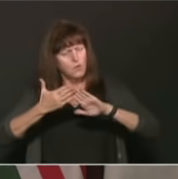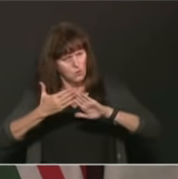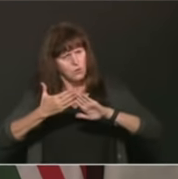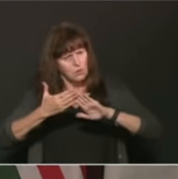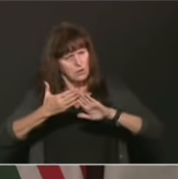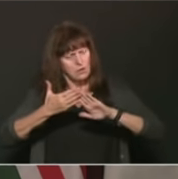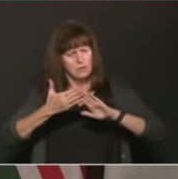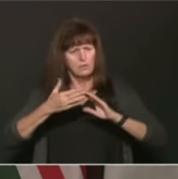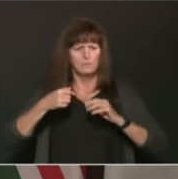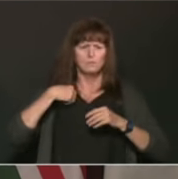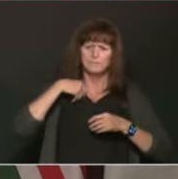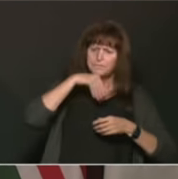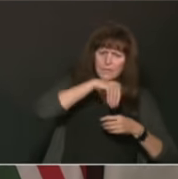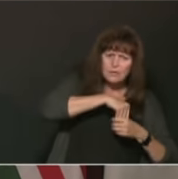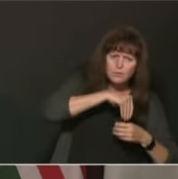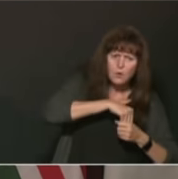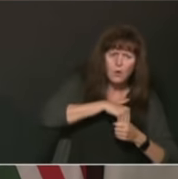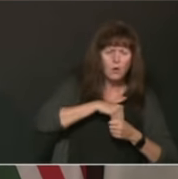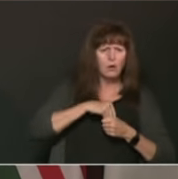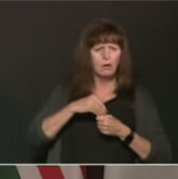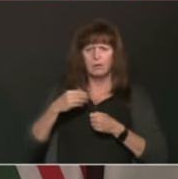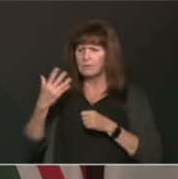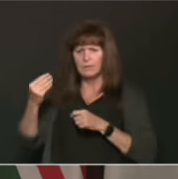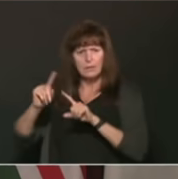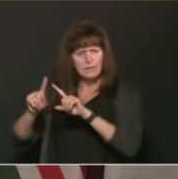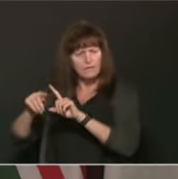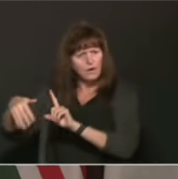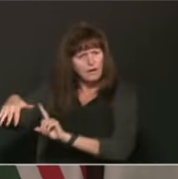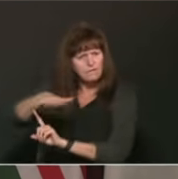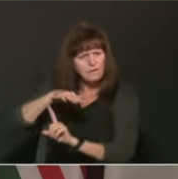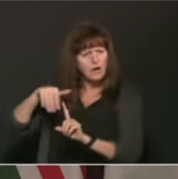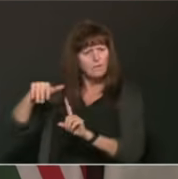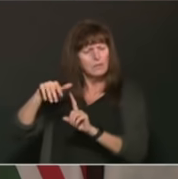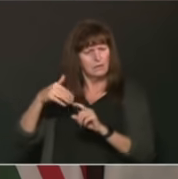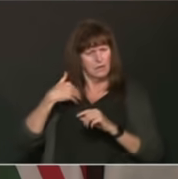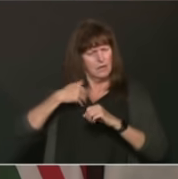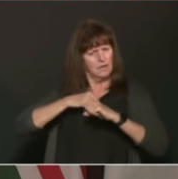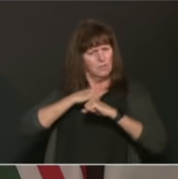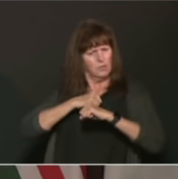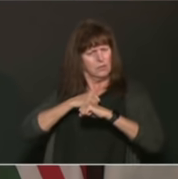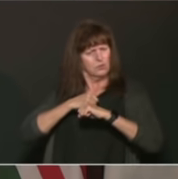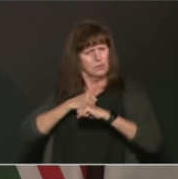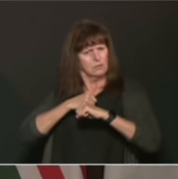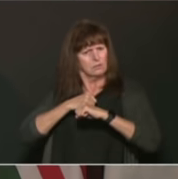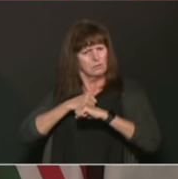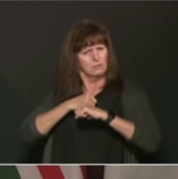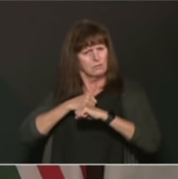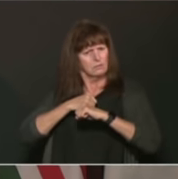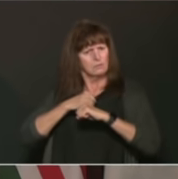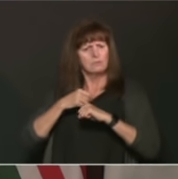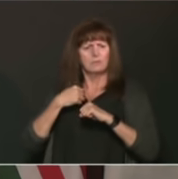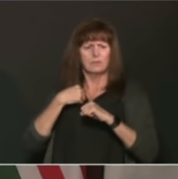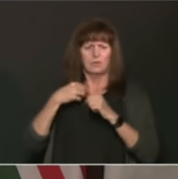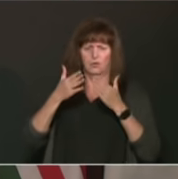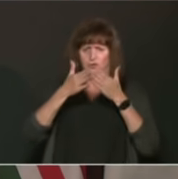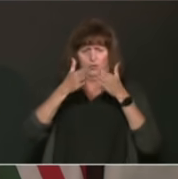venues. And from my vantage point, generally across Ontario, the system is working. Last